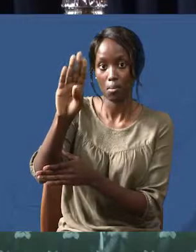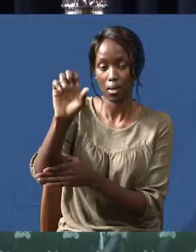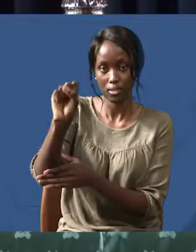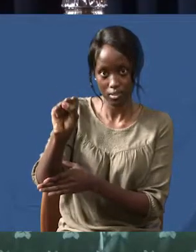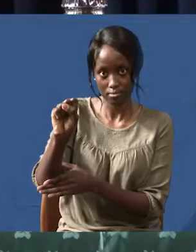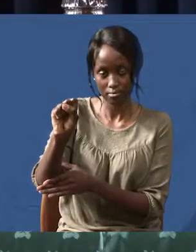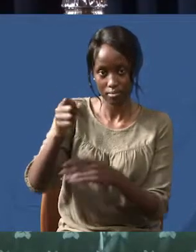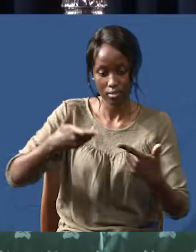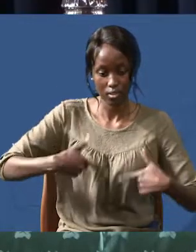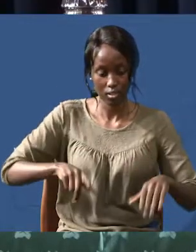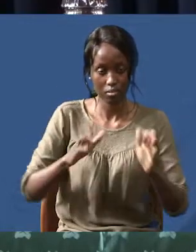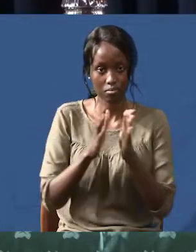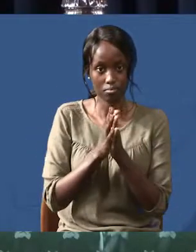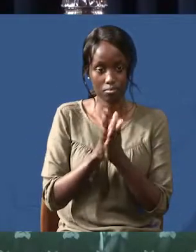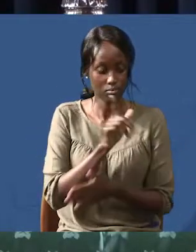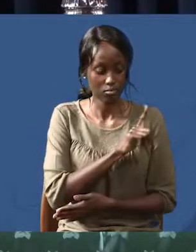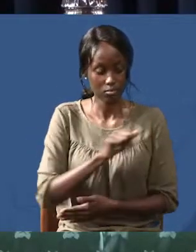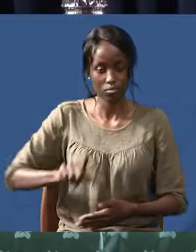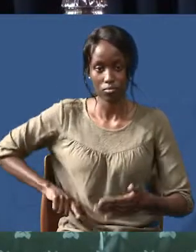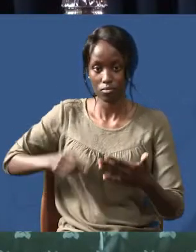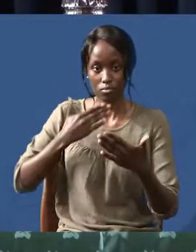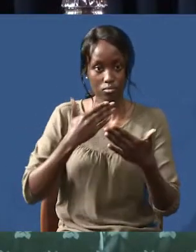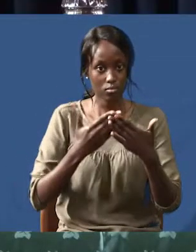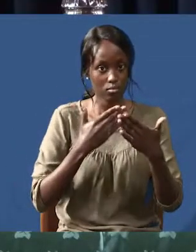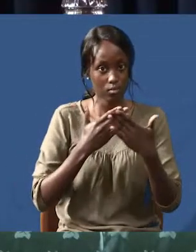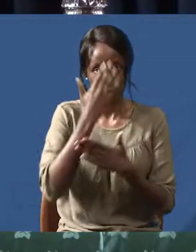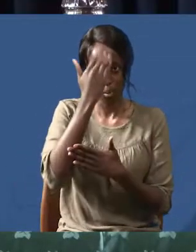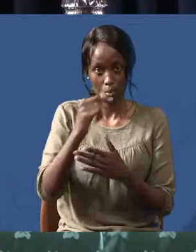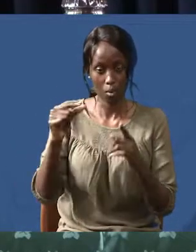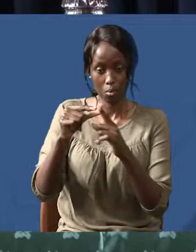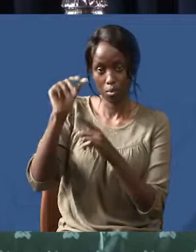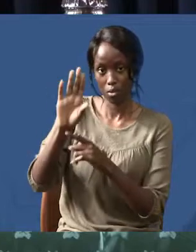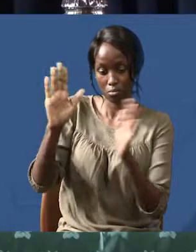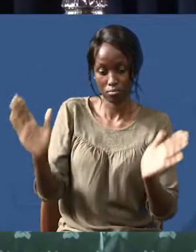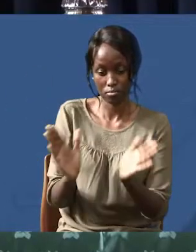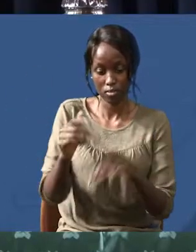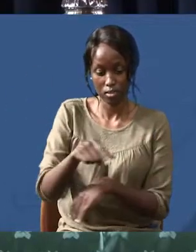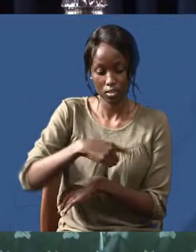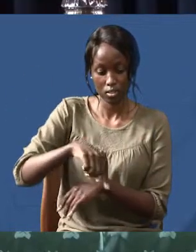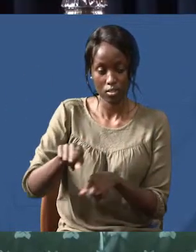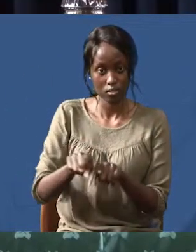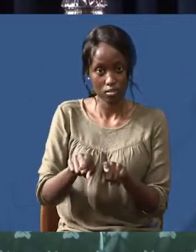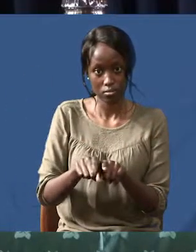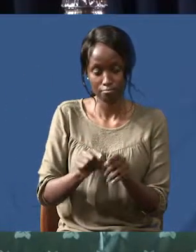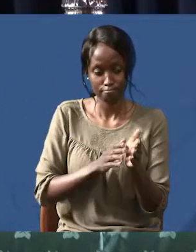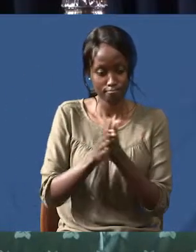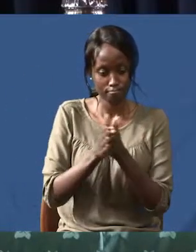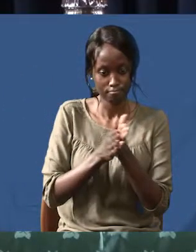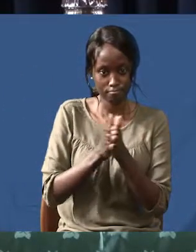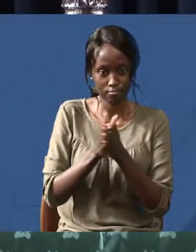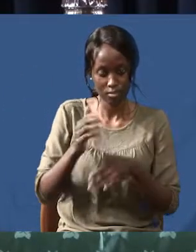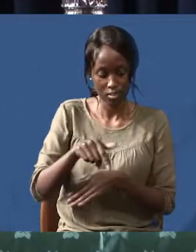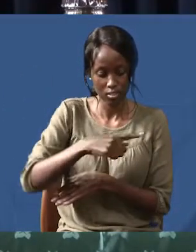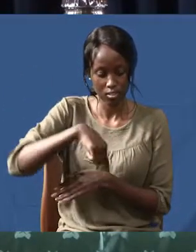pray. Lord, we thank you for your word that encourages us, that spurs us up, dear